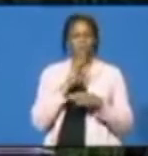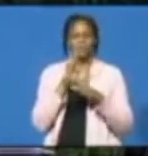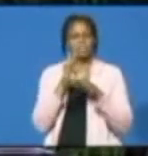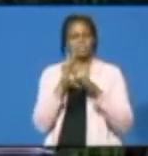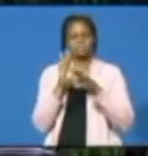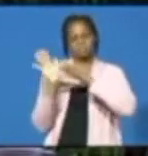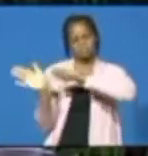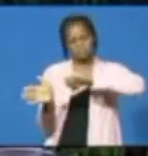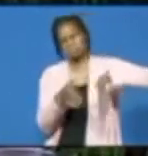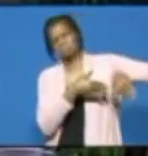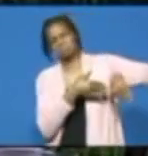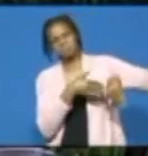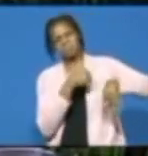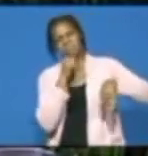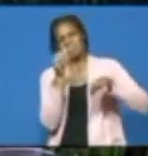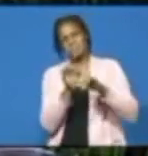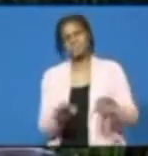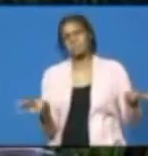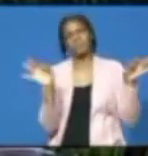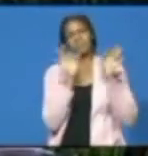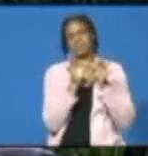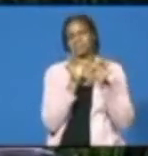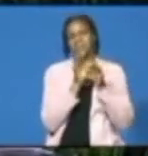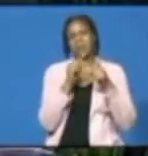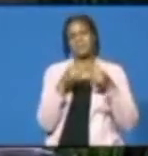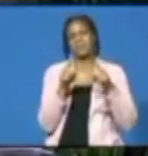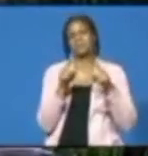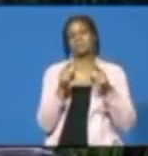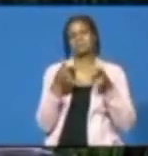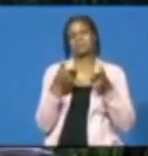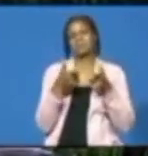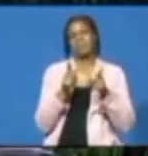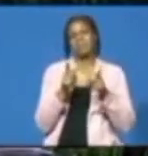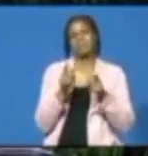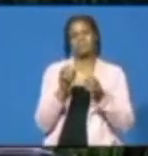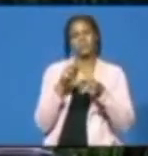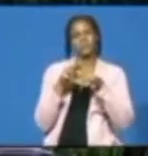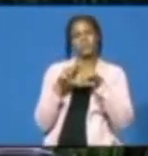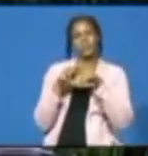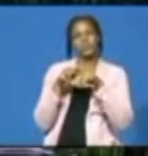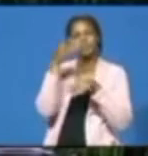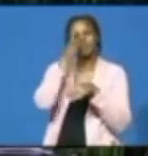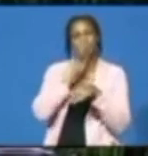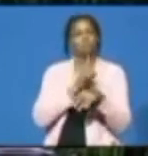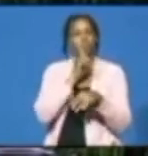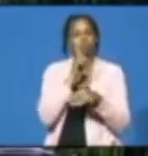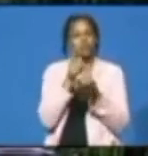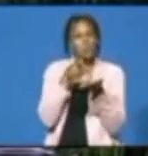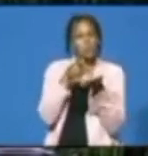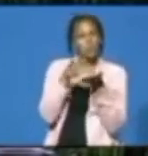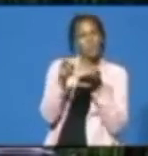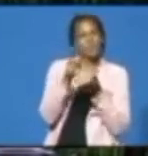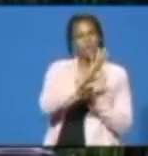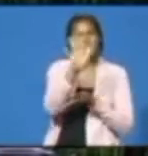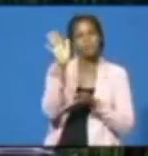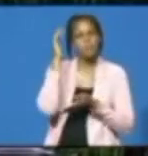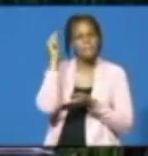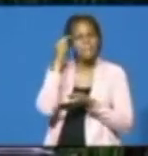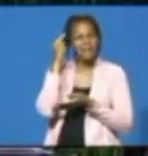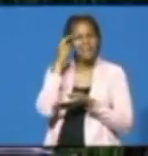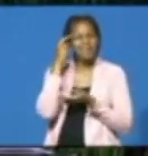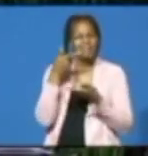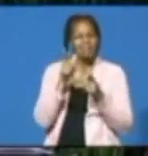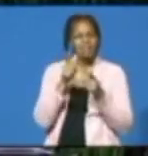with. But let the salt of God's truth purify your mind. Let the salt of God's